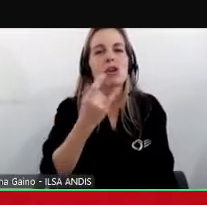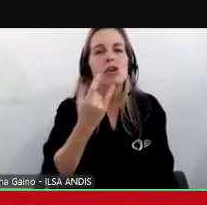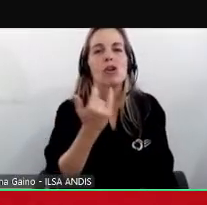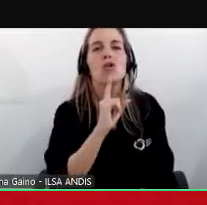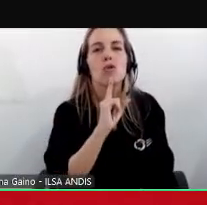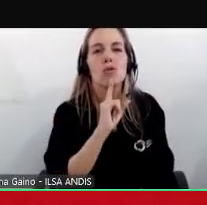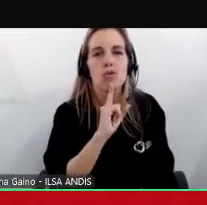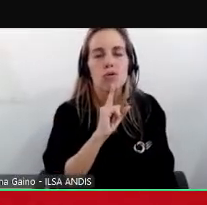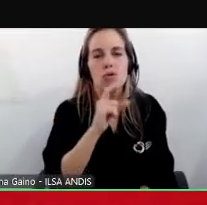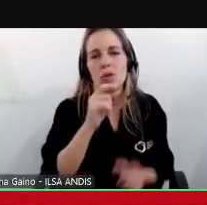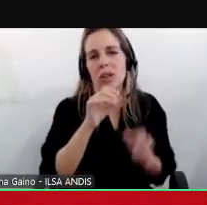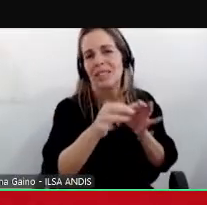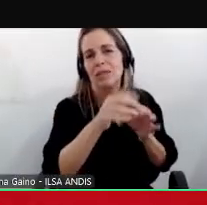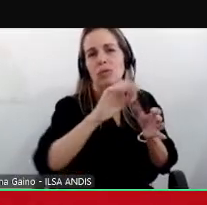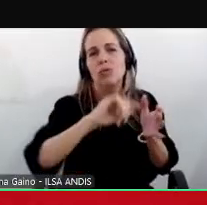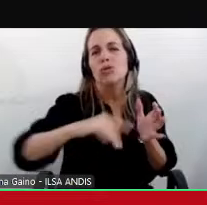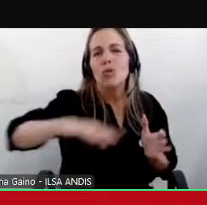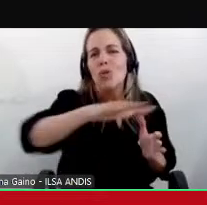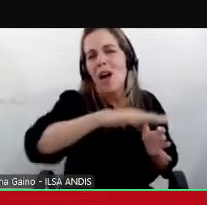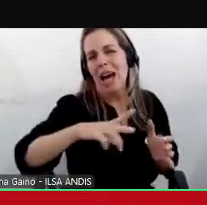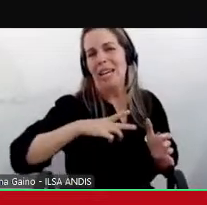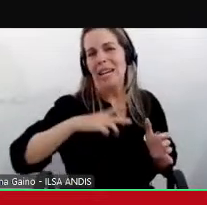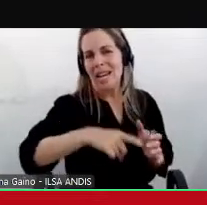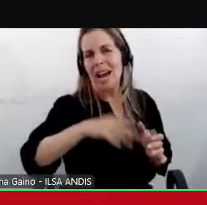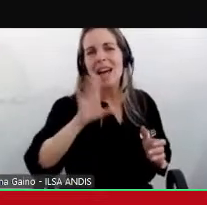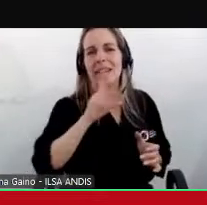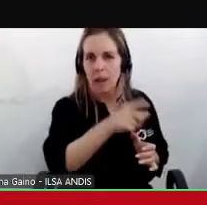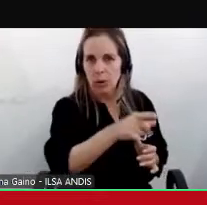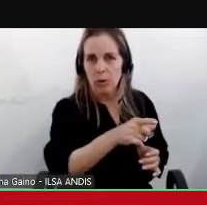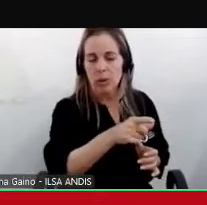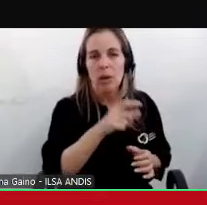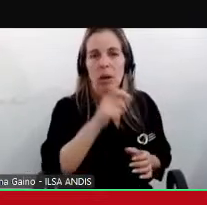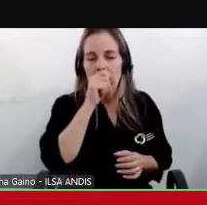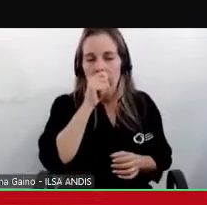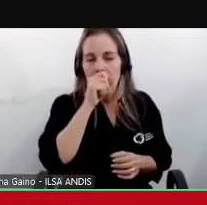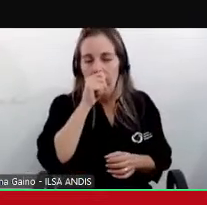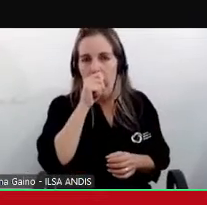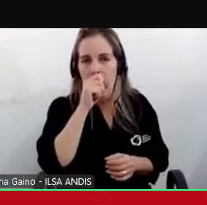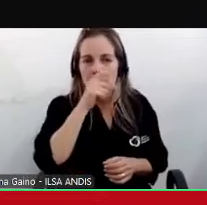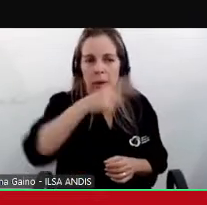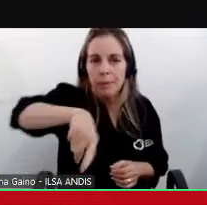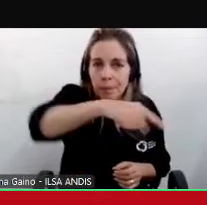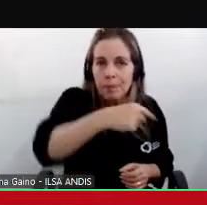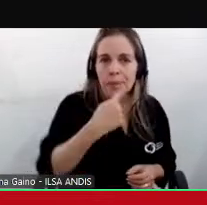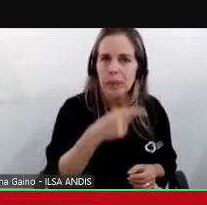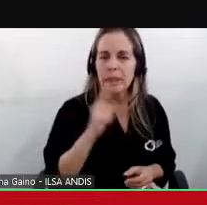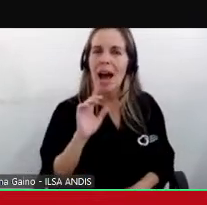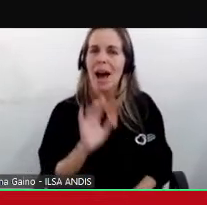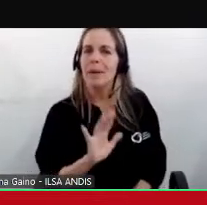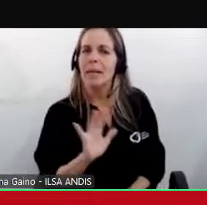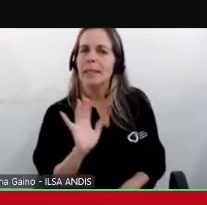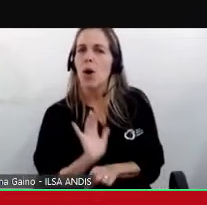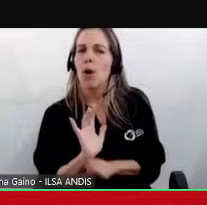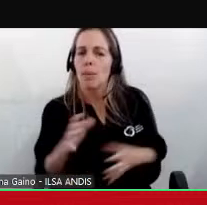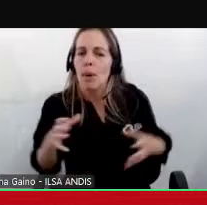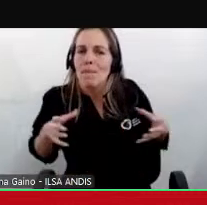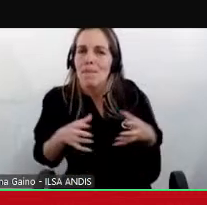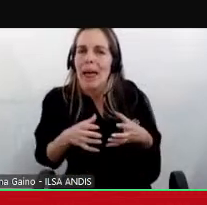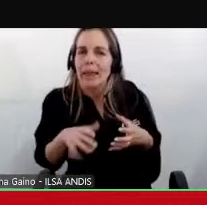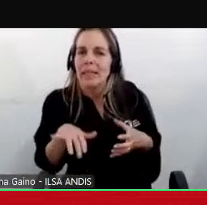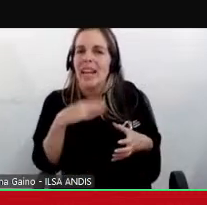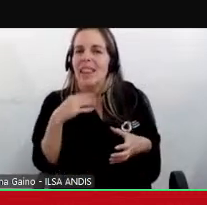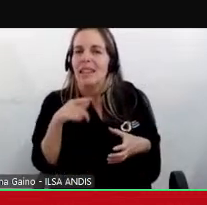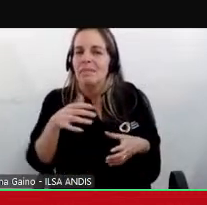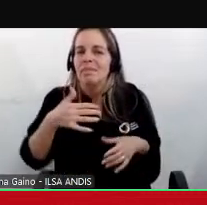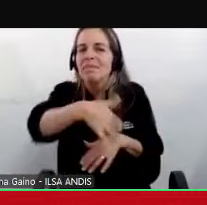told that there were gangs on that street, and that if they left their stoop,